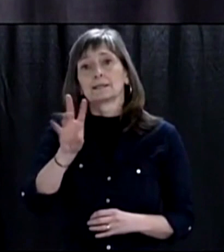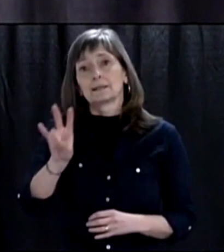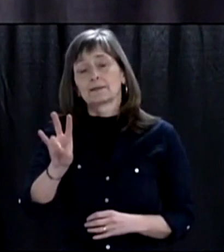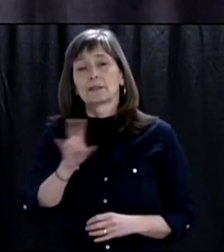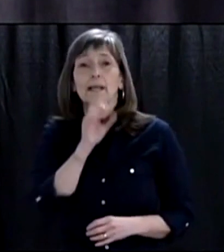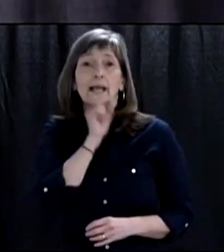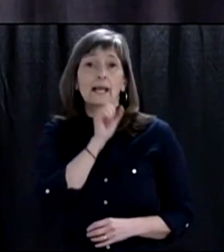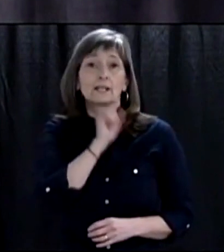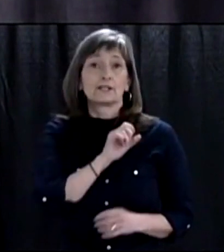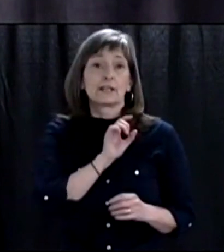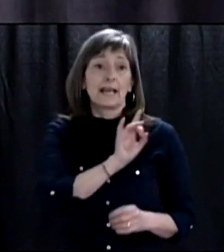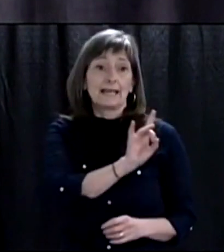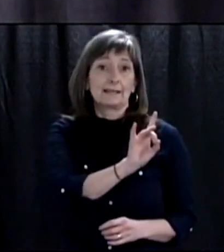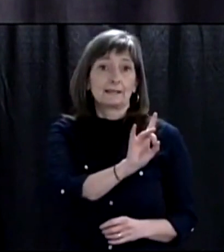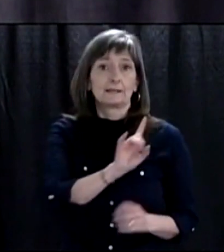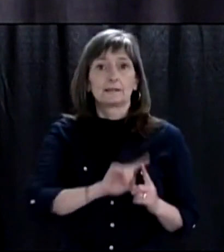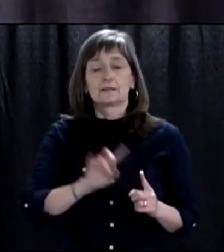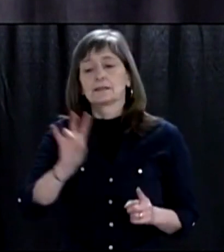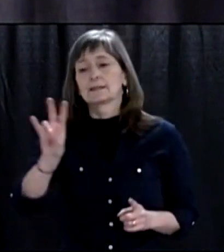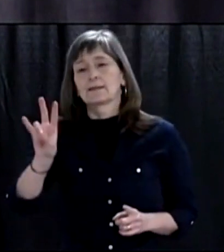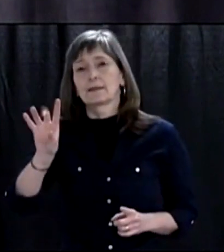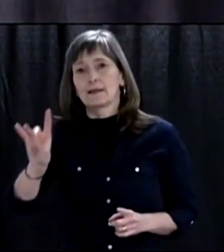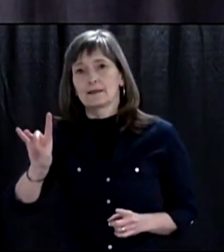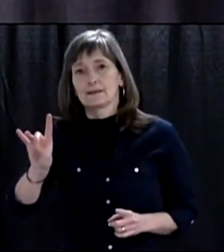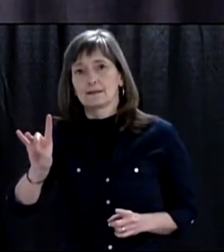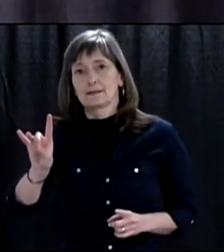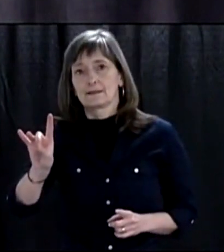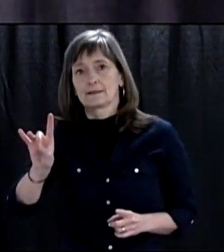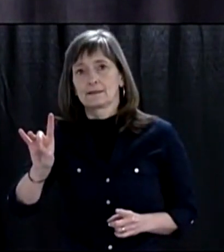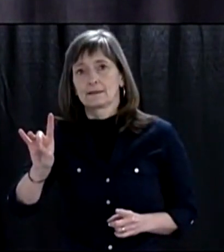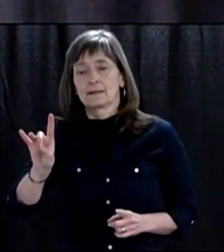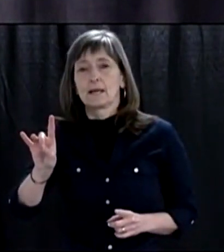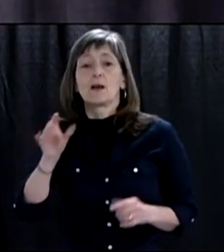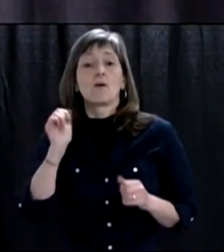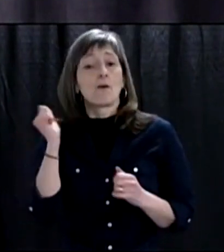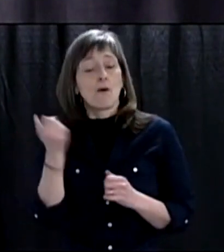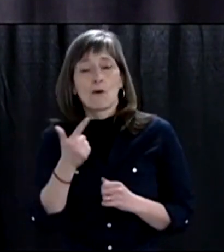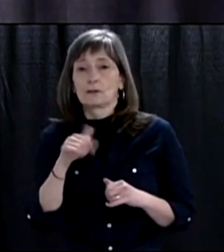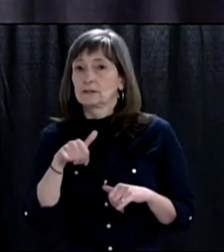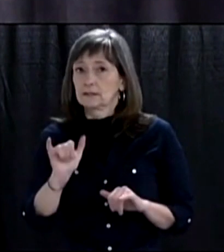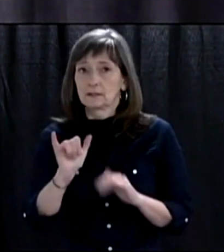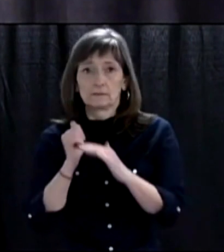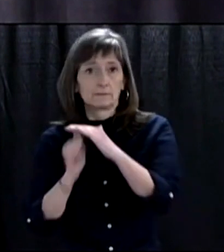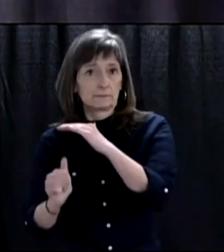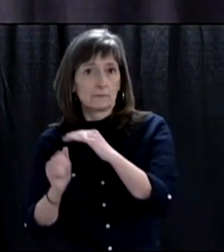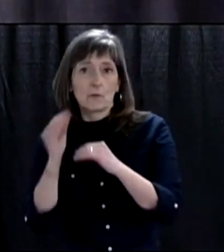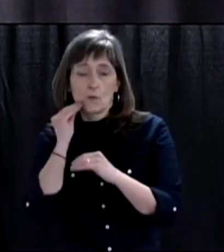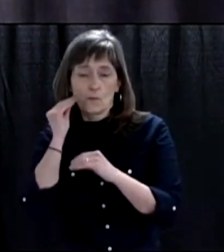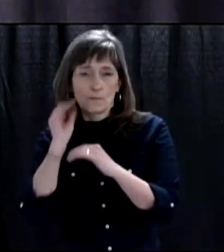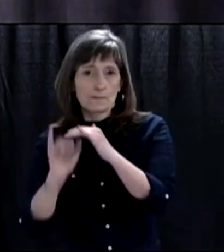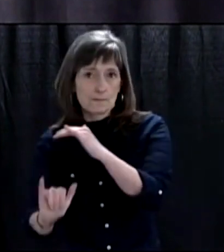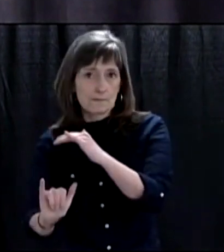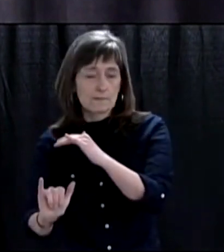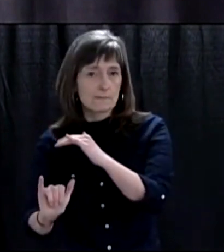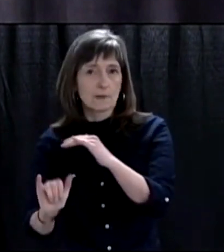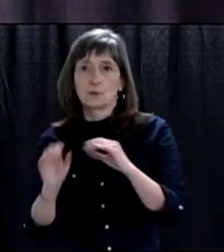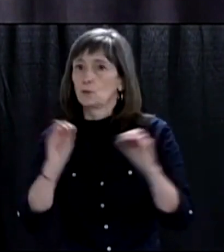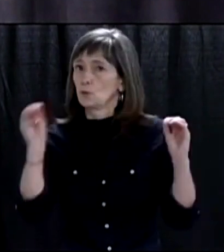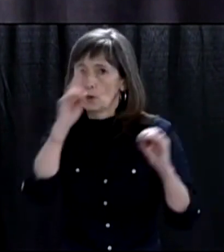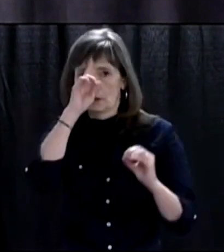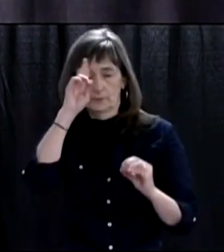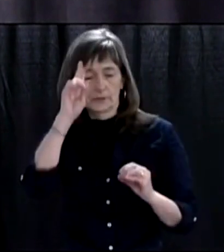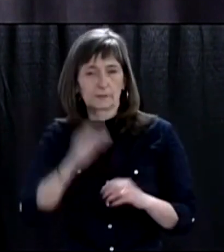from 8 to 78 and everyone is still at home. No one has been hospitalized. We have